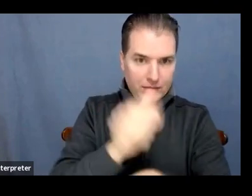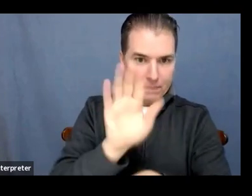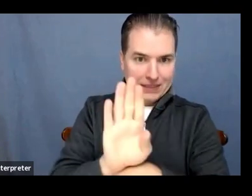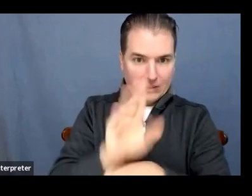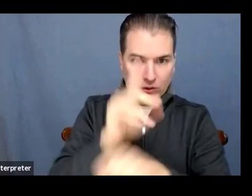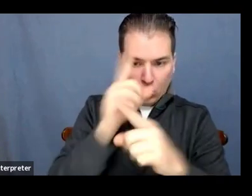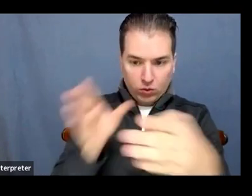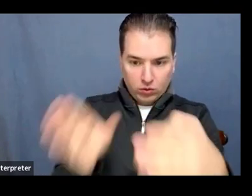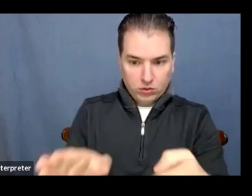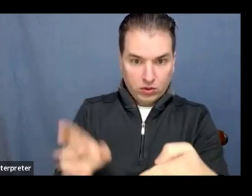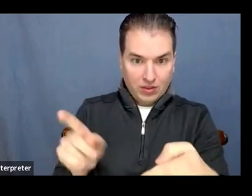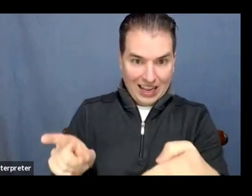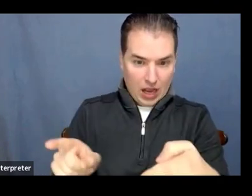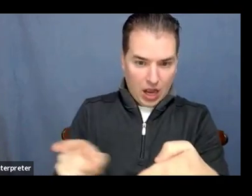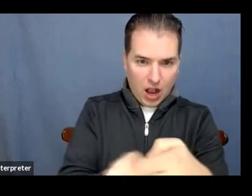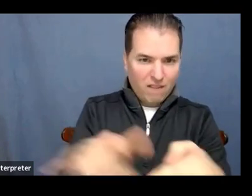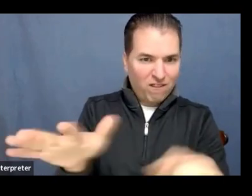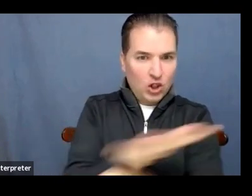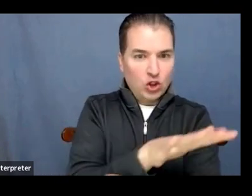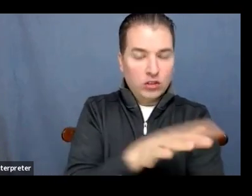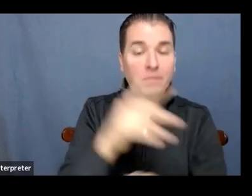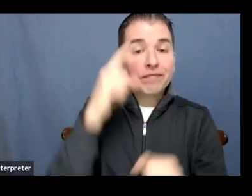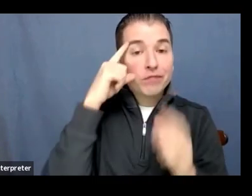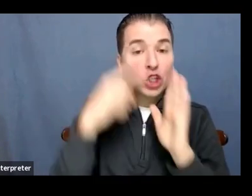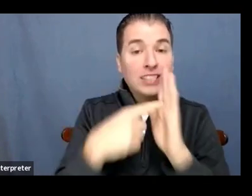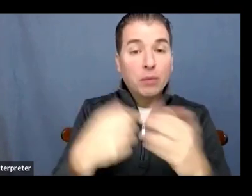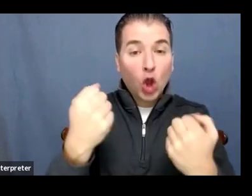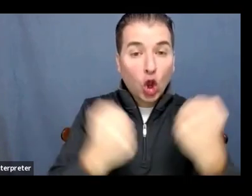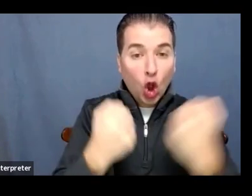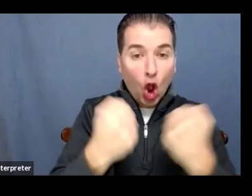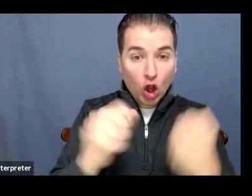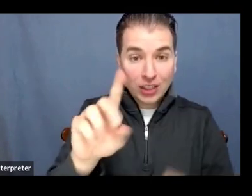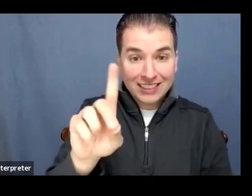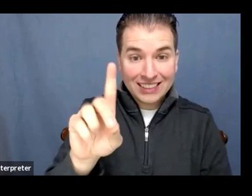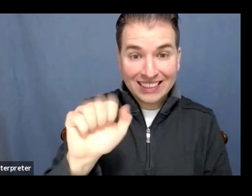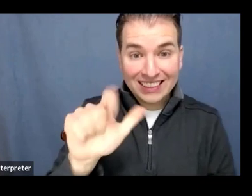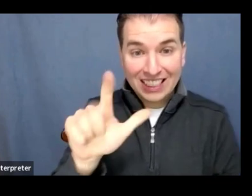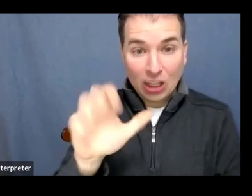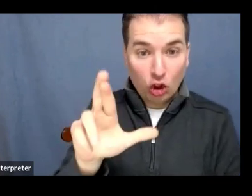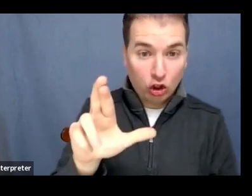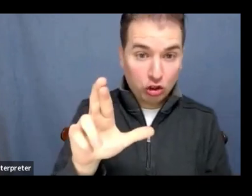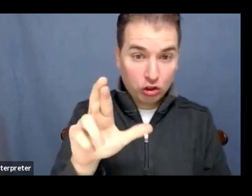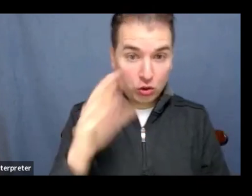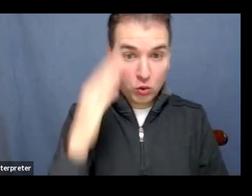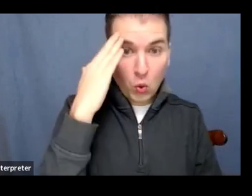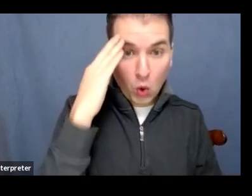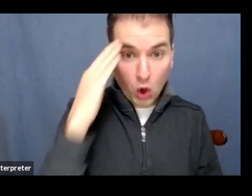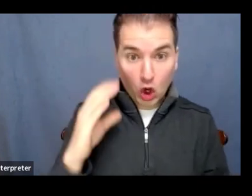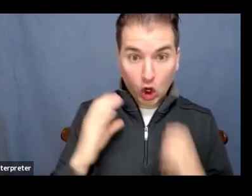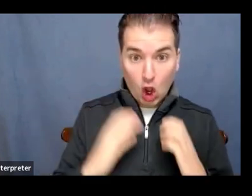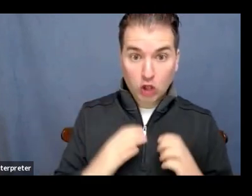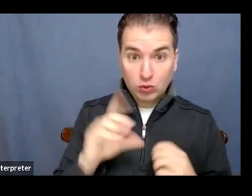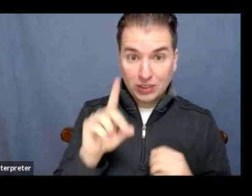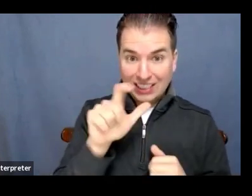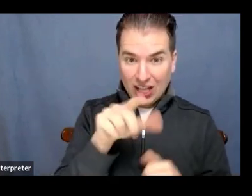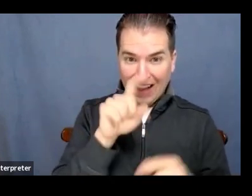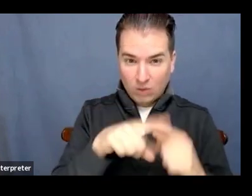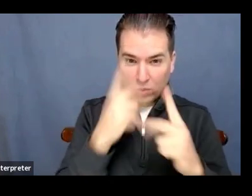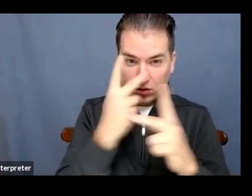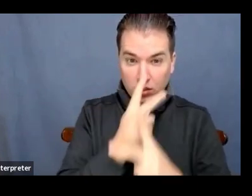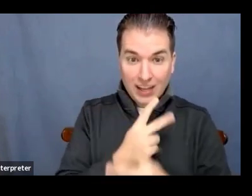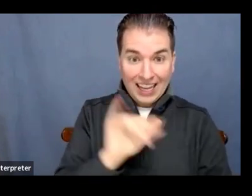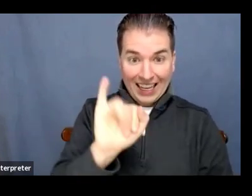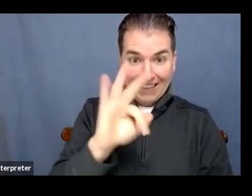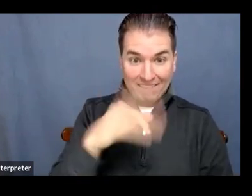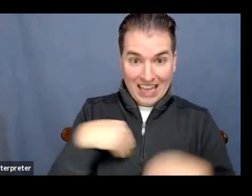compare on one end a car dealership, right? They have to achieve a customer lifetime value in one